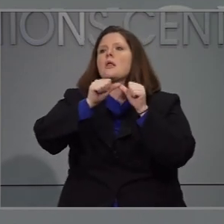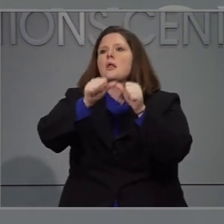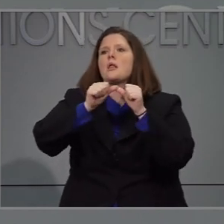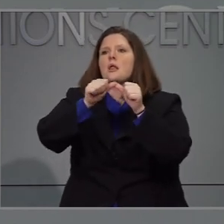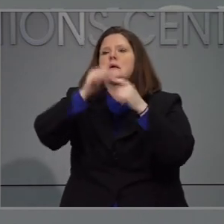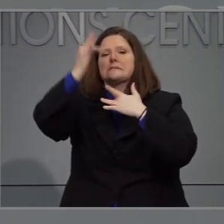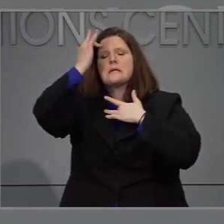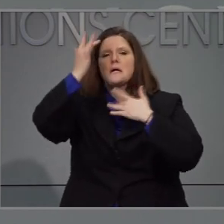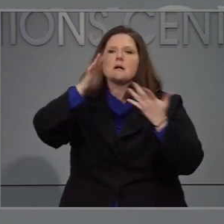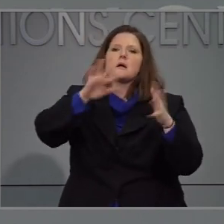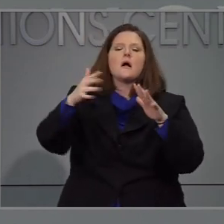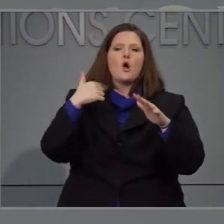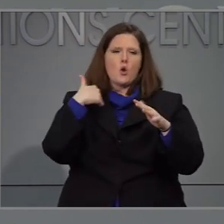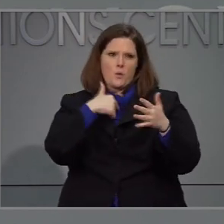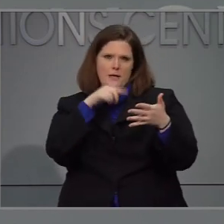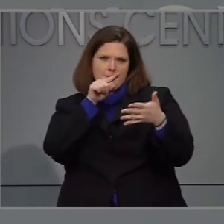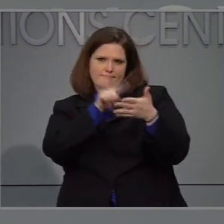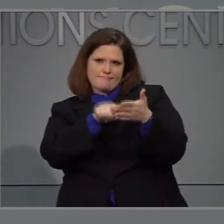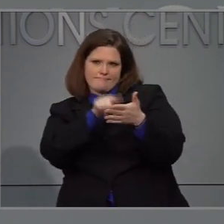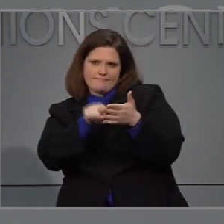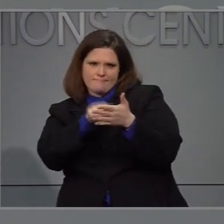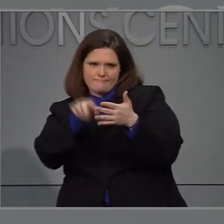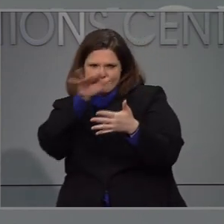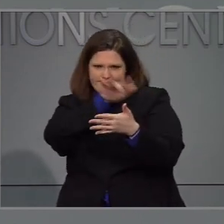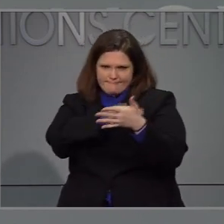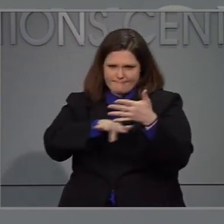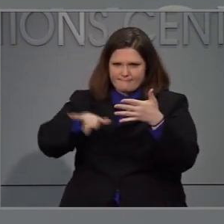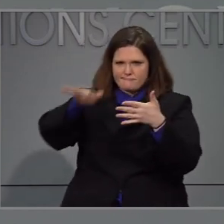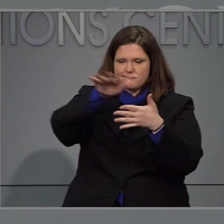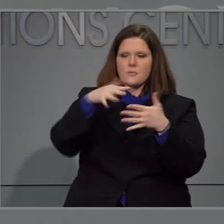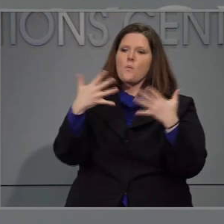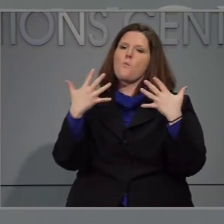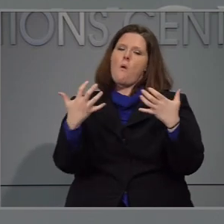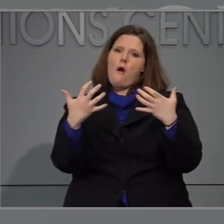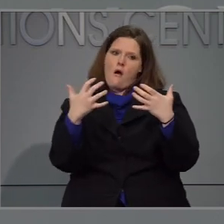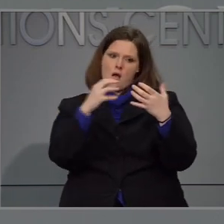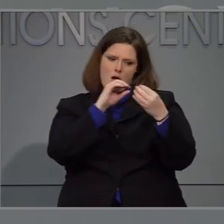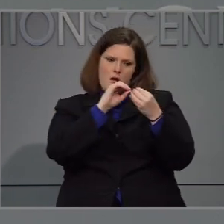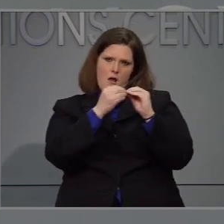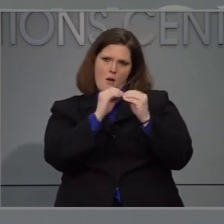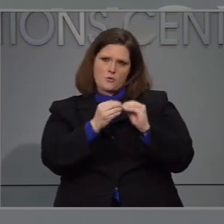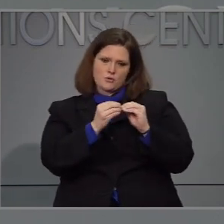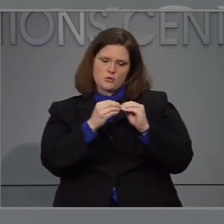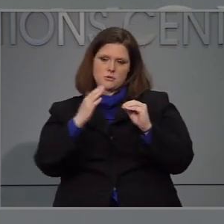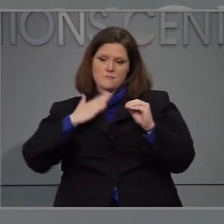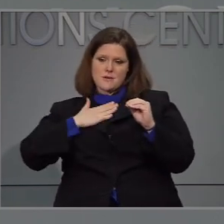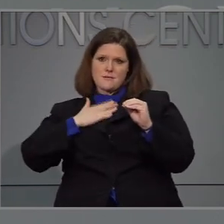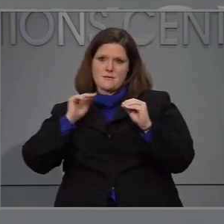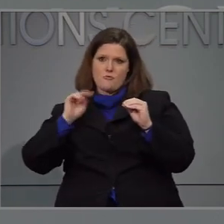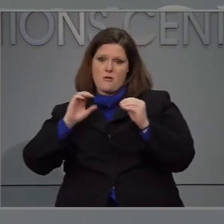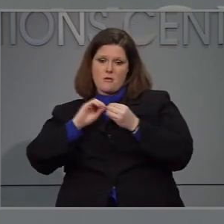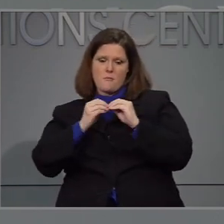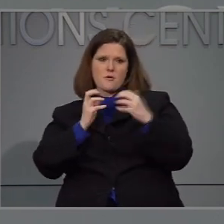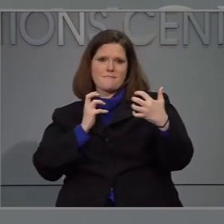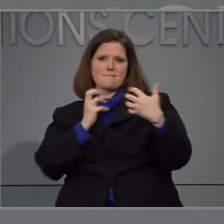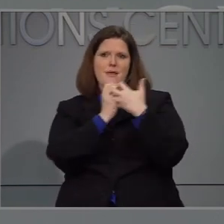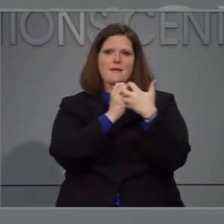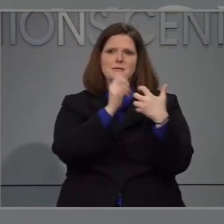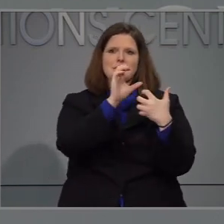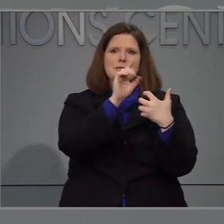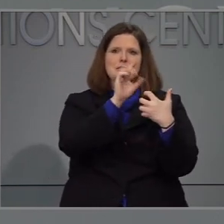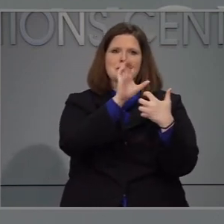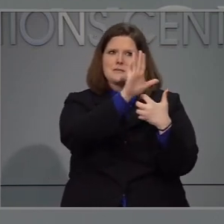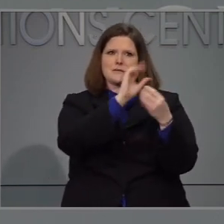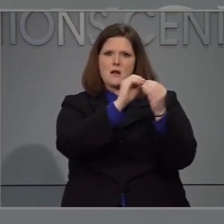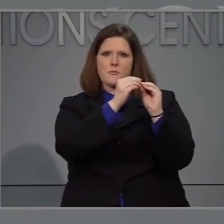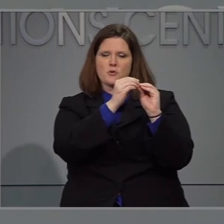work for a while trying to figure out so that we have the same numbers that, for example, the CDC will use. I know our teams have been